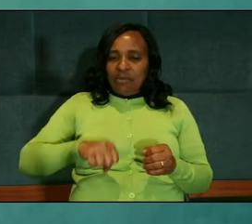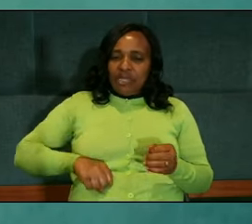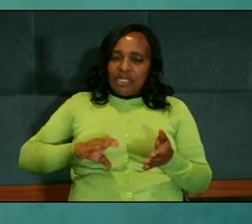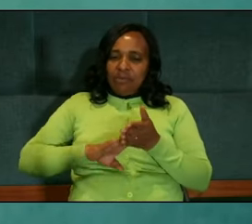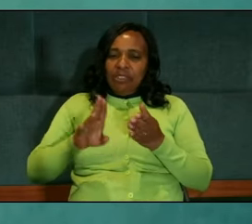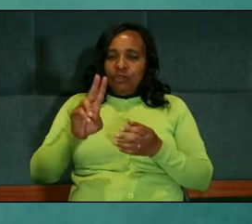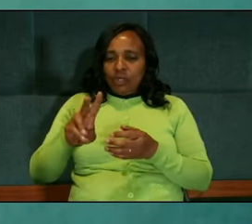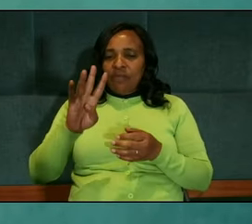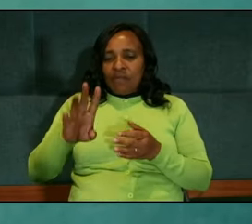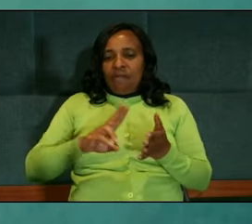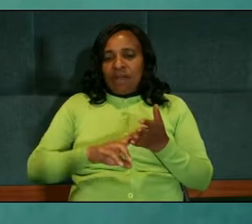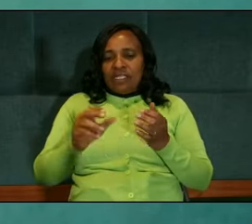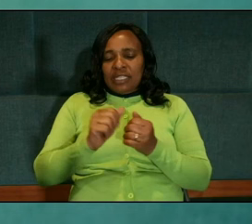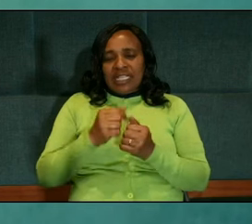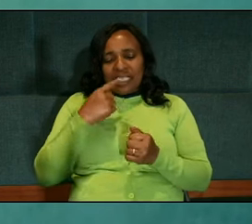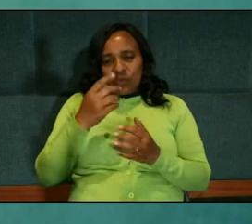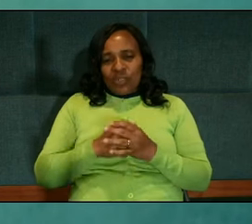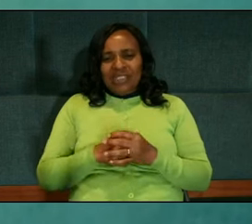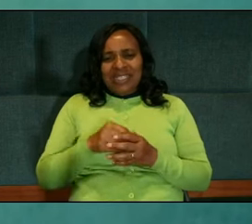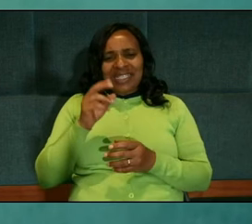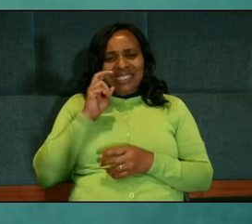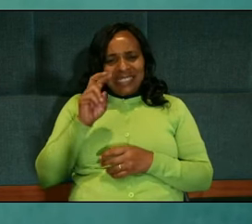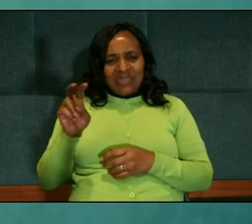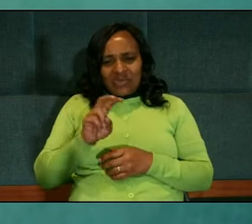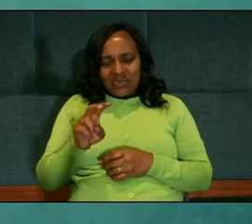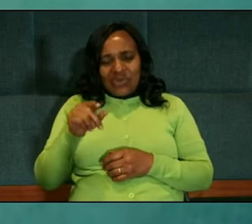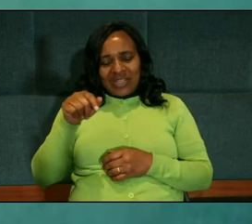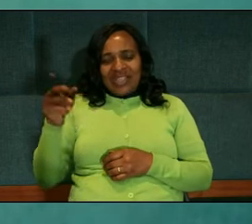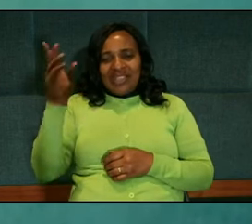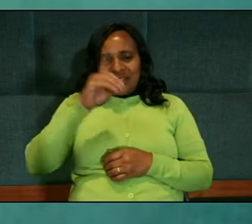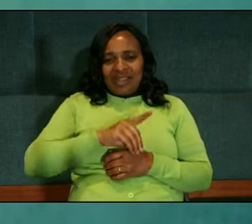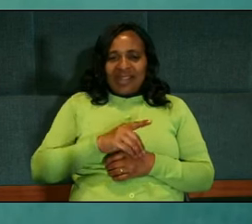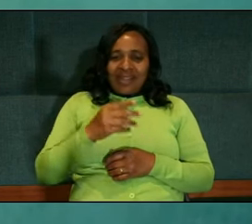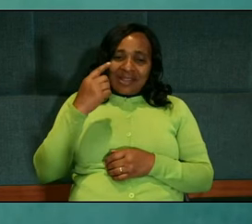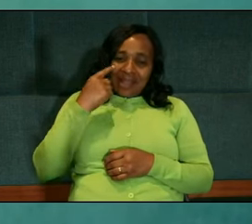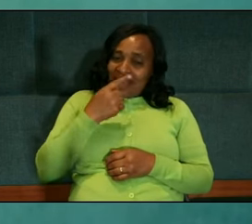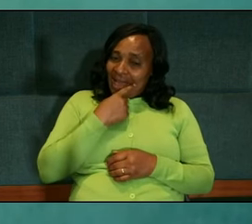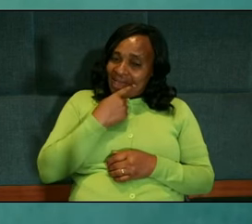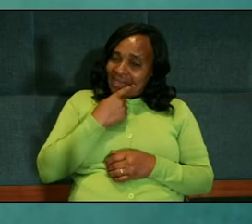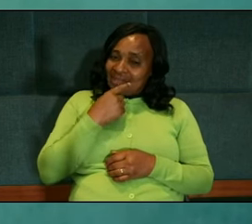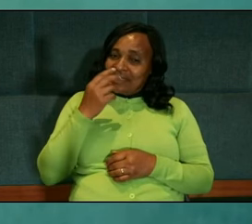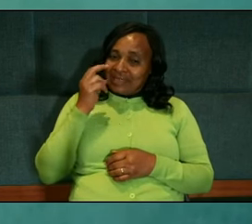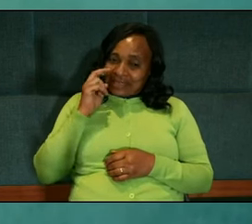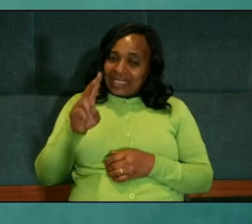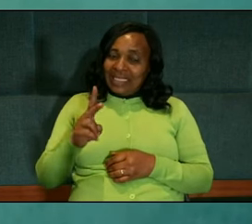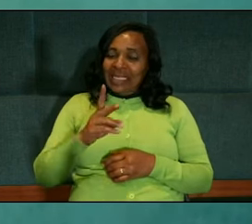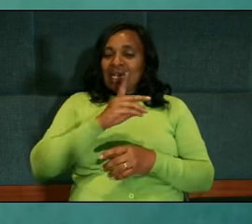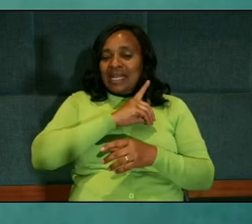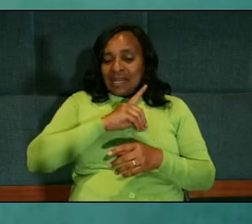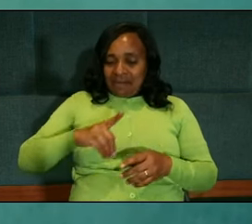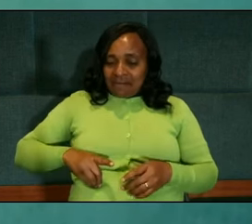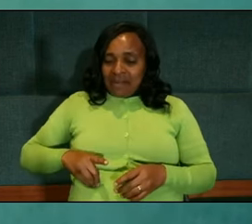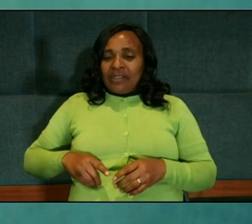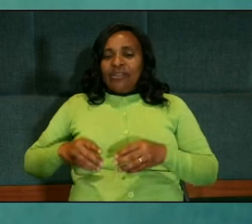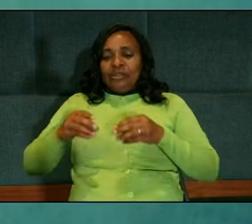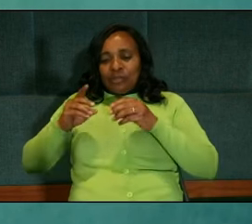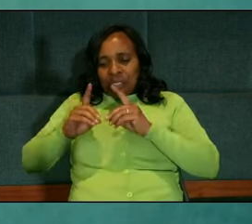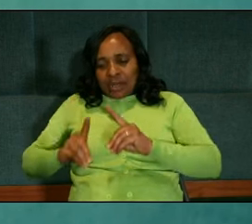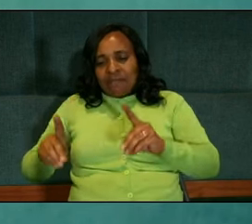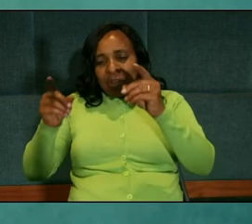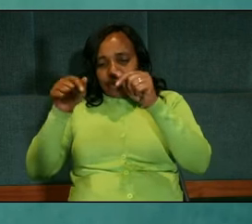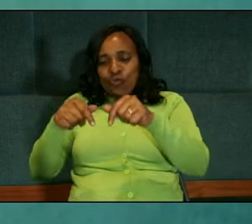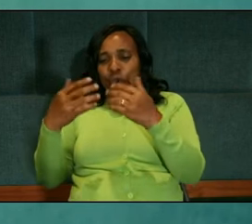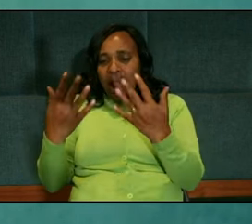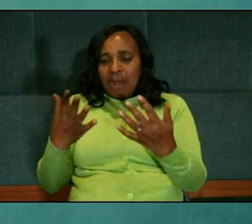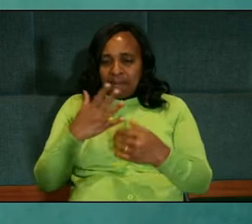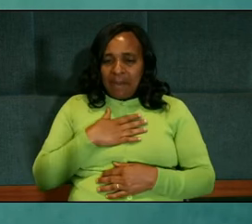1 Samuel 24:10, it says, "Look this day, your eyes have seen that the Lord delivered you today into my hand in the cave, and